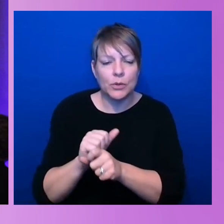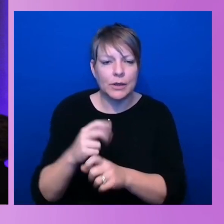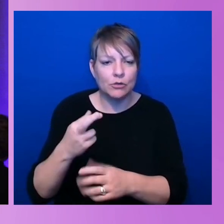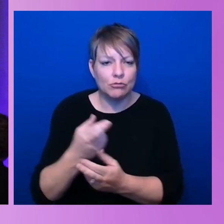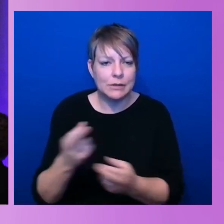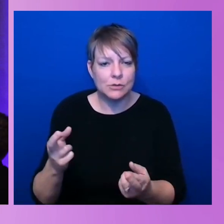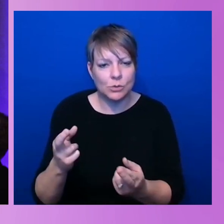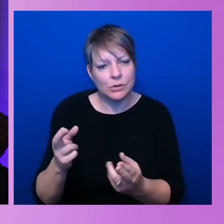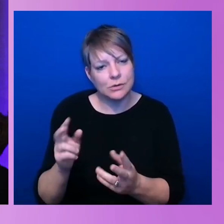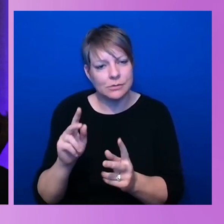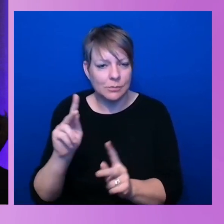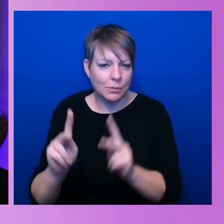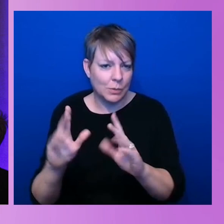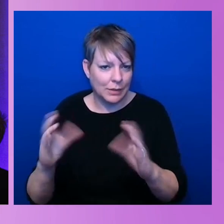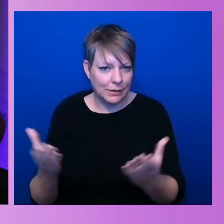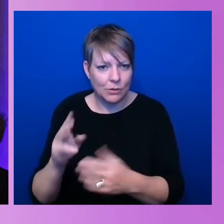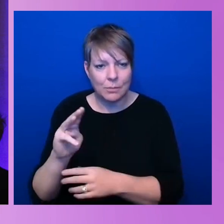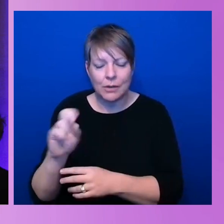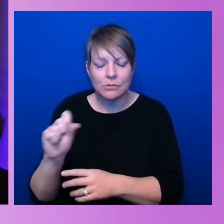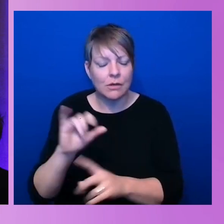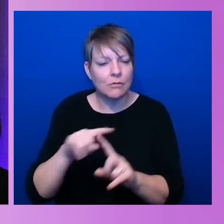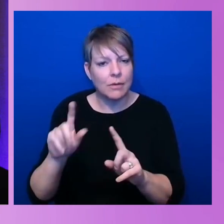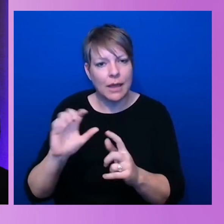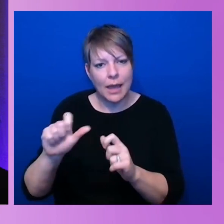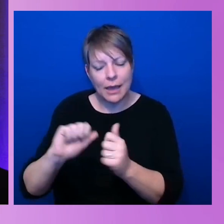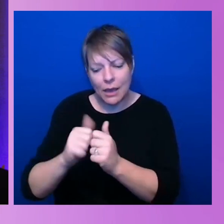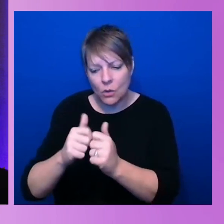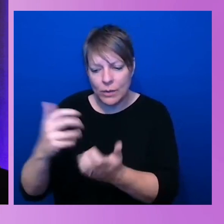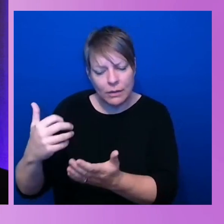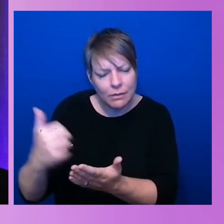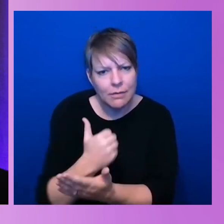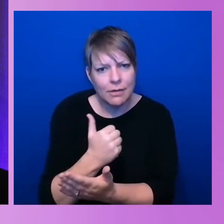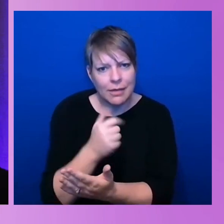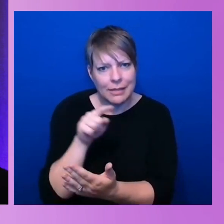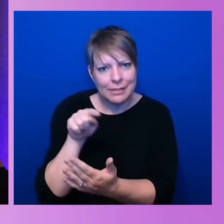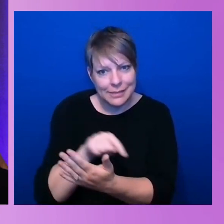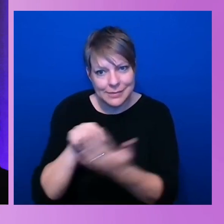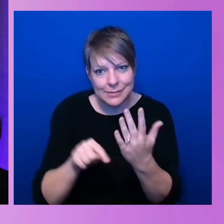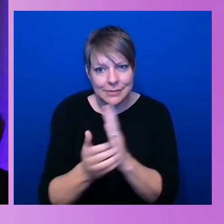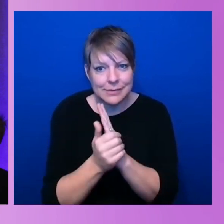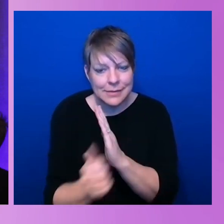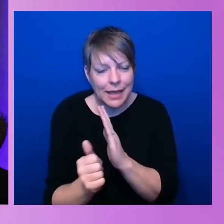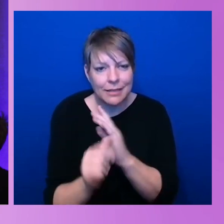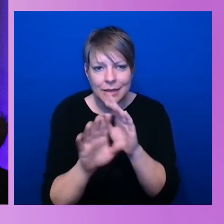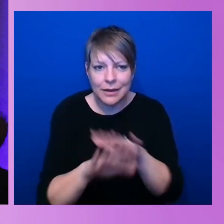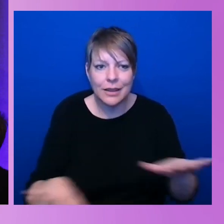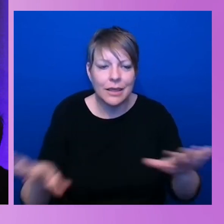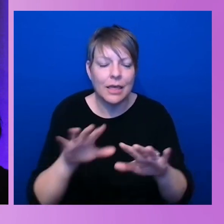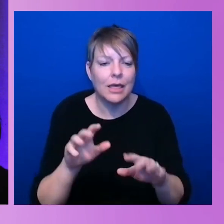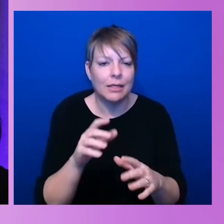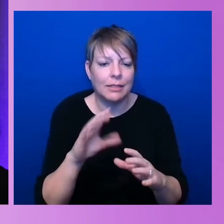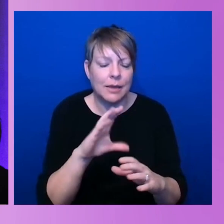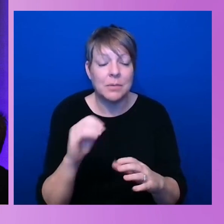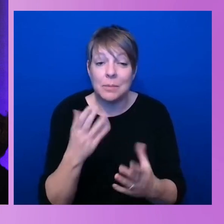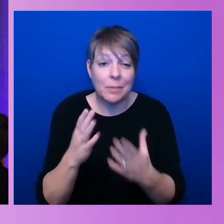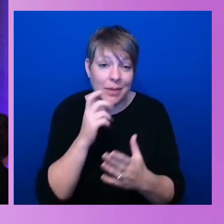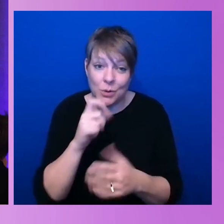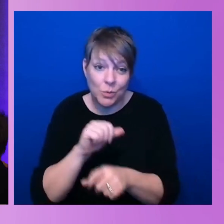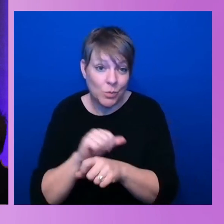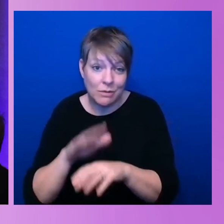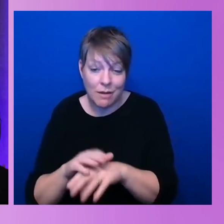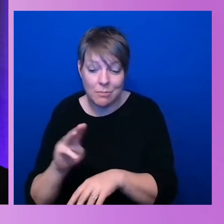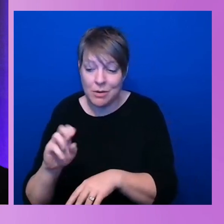the ways we've been able to tap into all of this talent across the company. Even if they don't work on Microsoft 365, we've been able